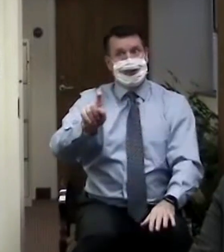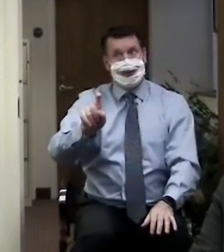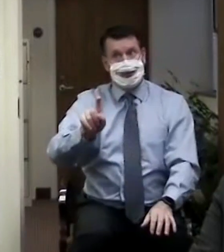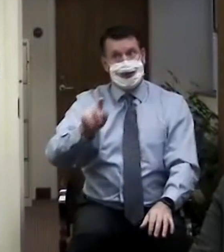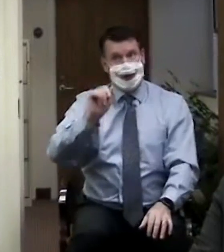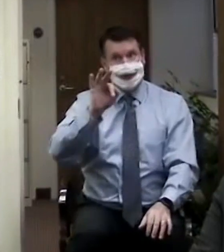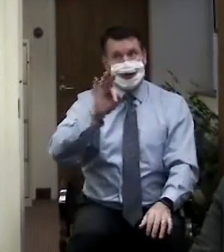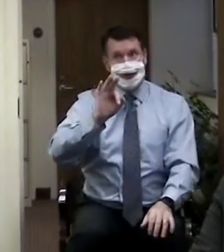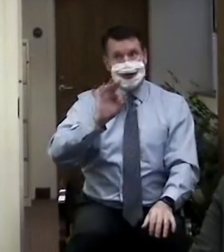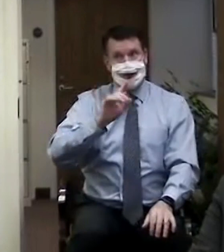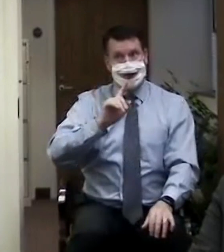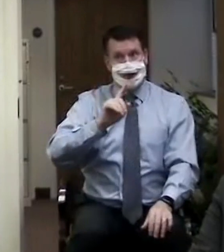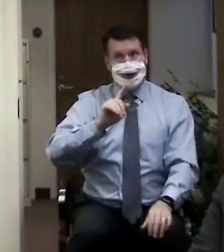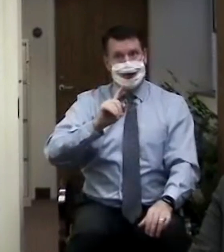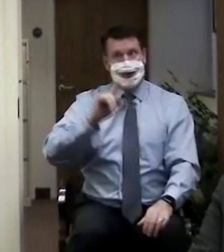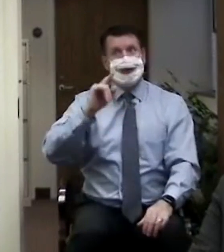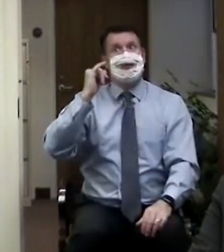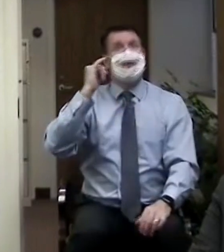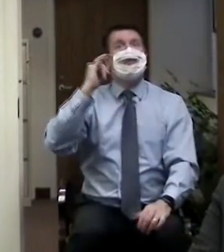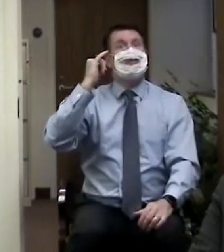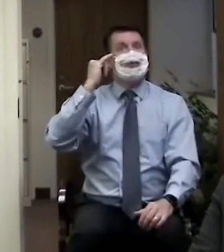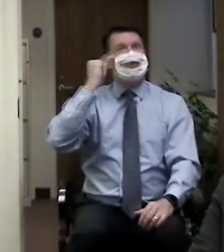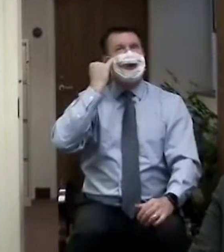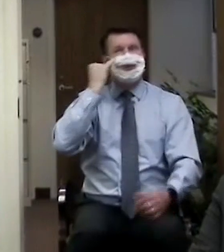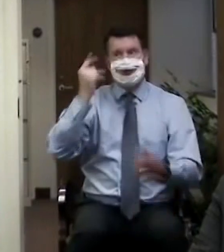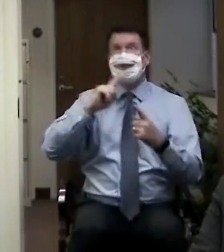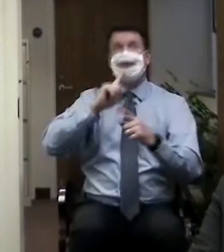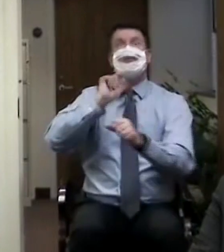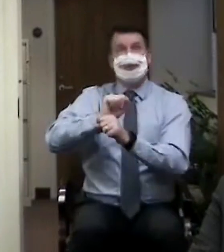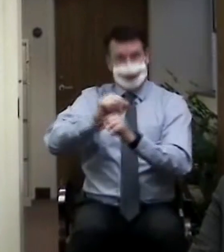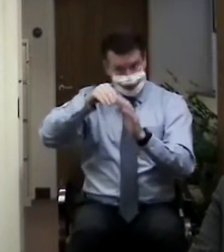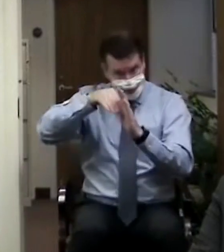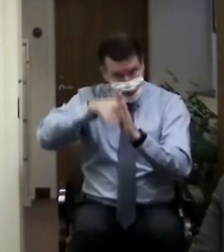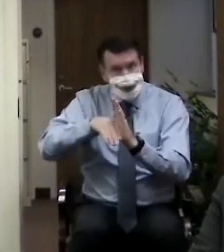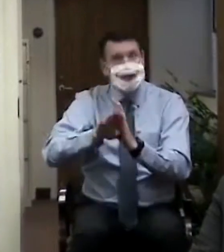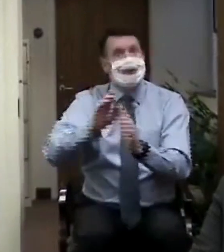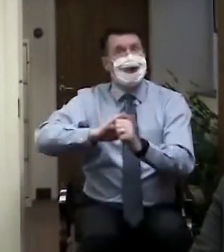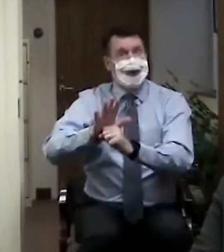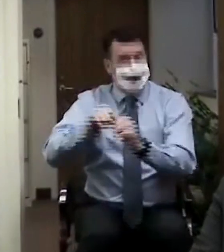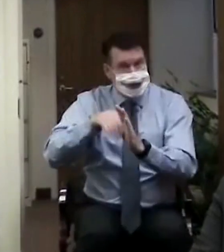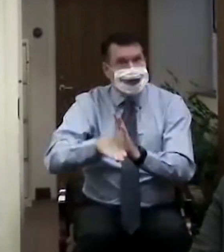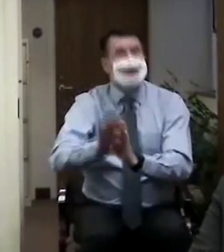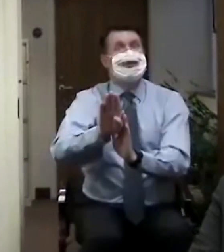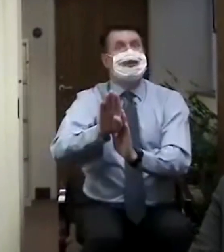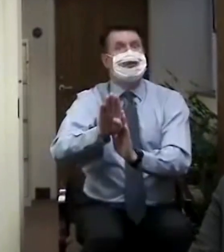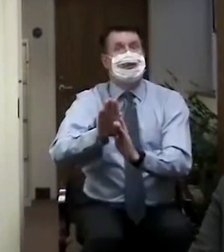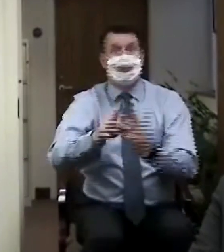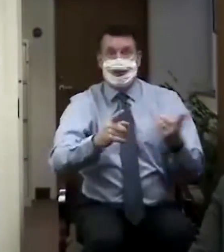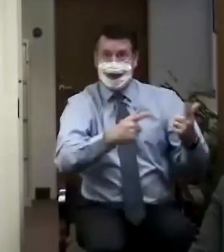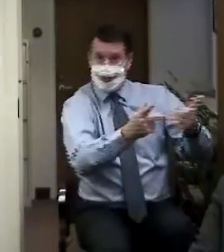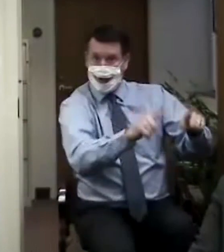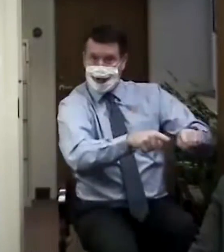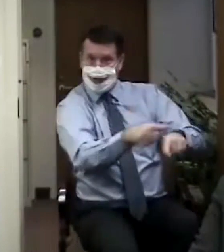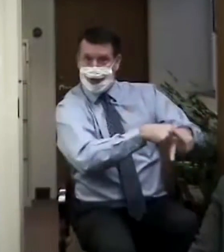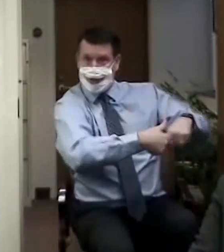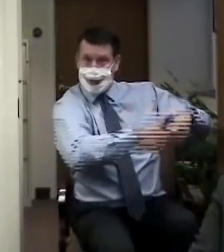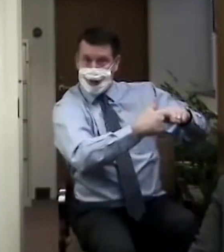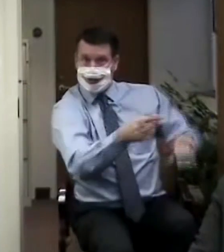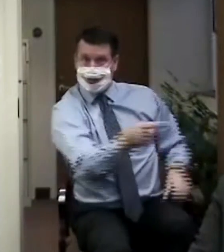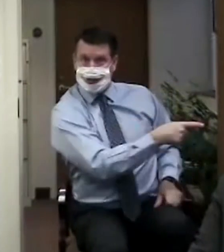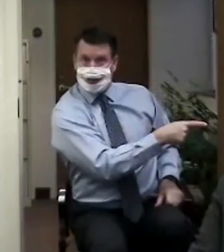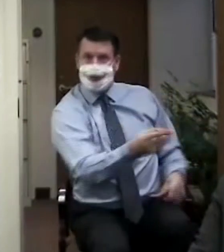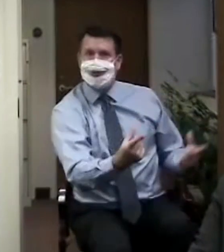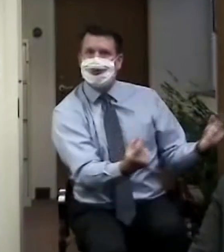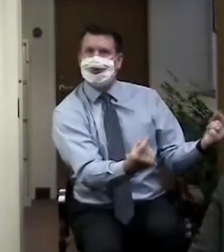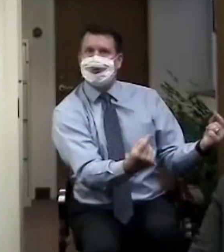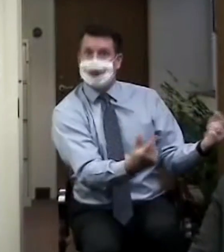Yeah, that's the million-dollar question. I believe that we can open up the economy slowly by